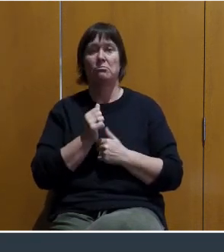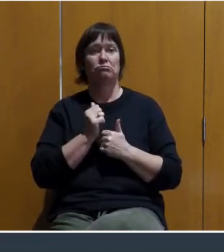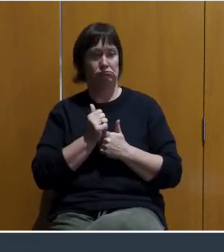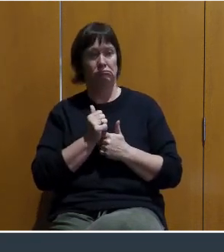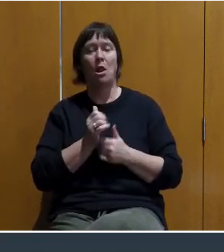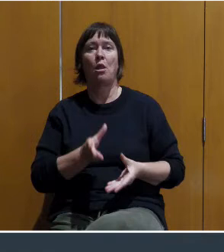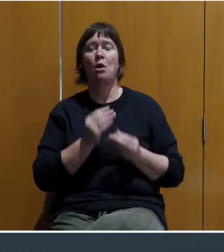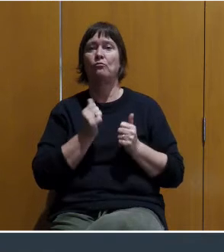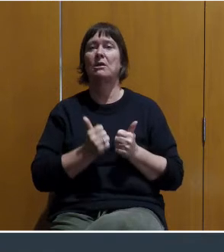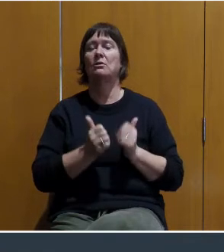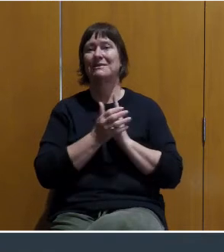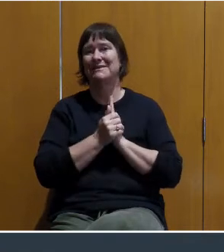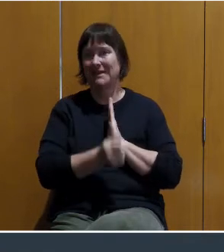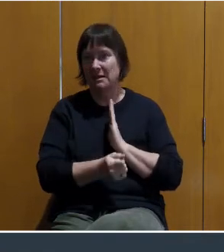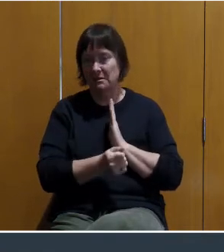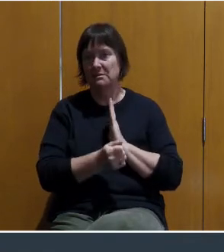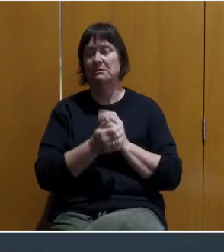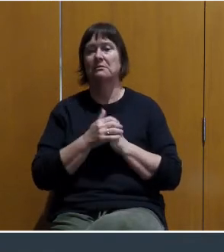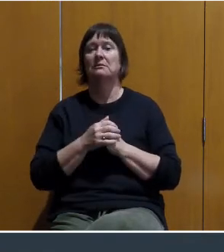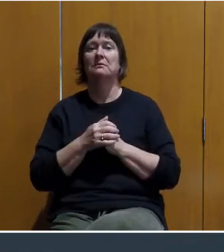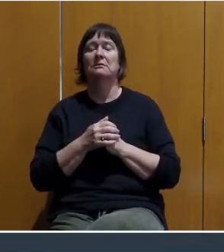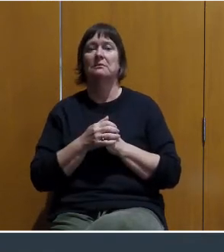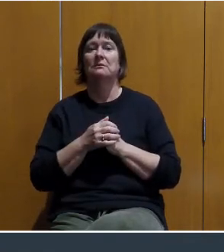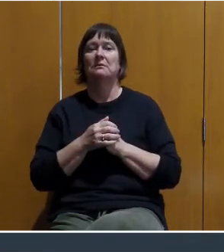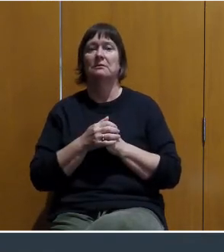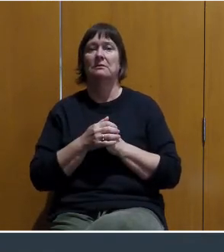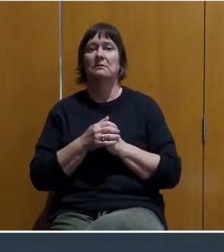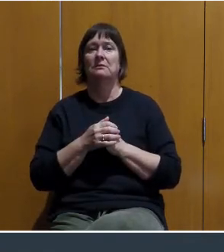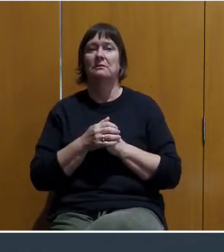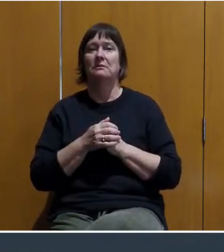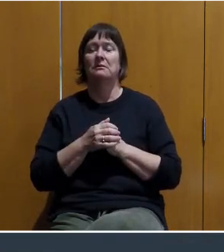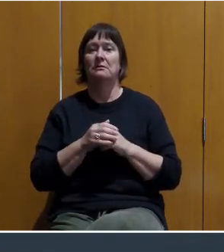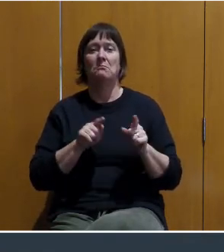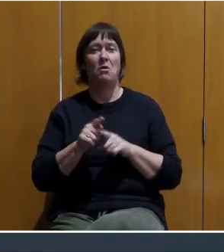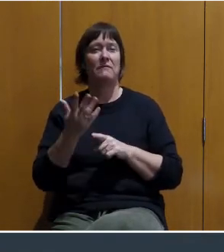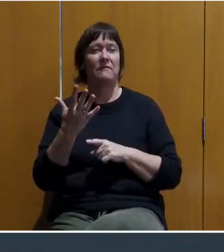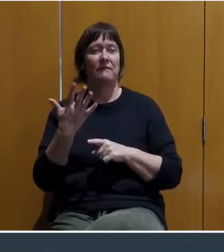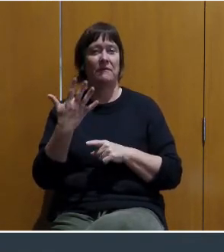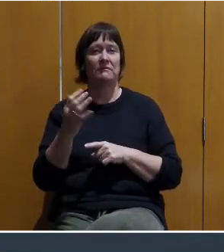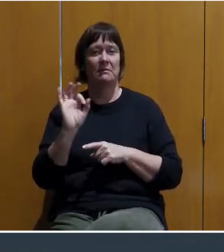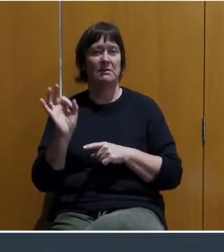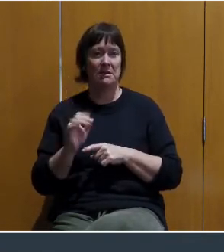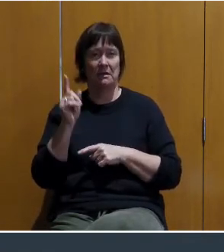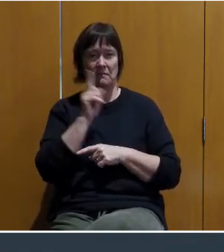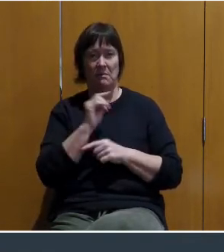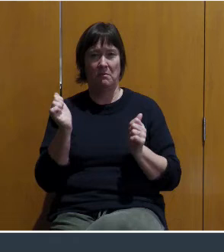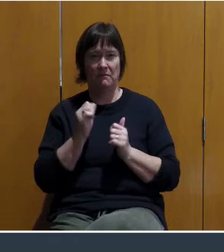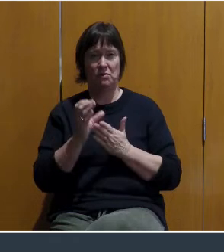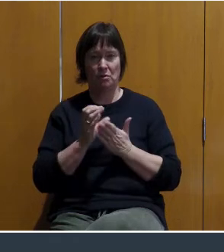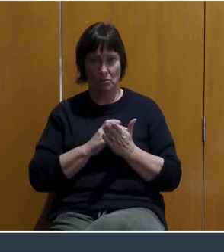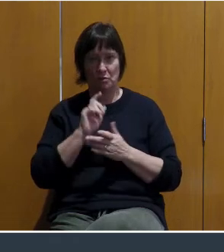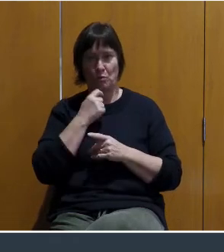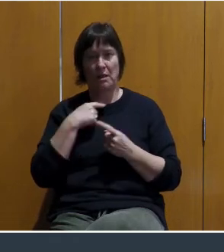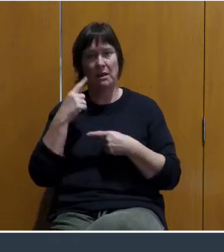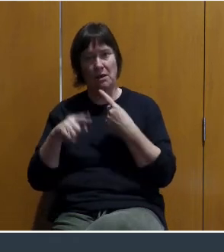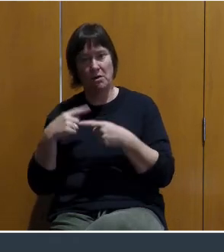skills for it, and I would say that more than 50% of the people that complete it will come on to do